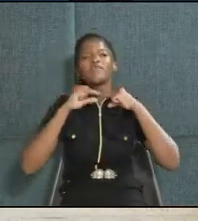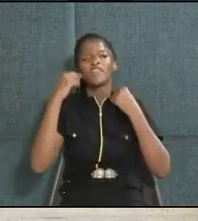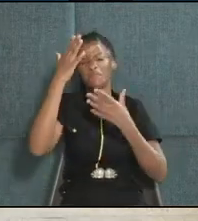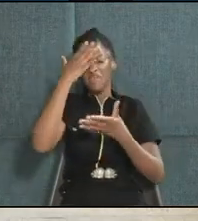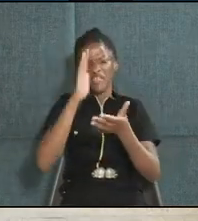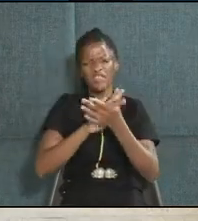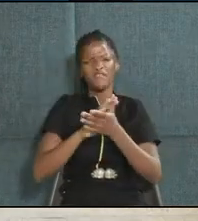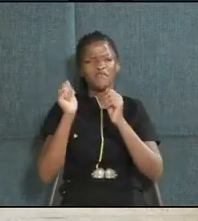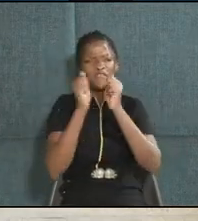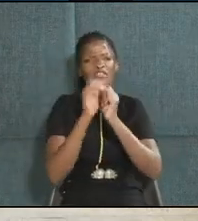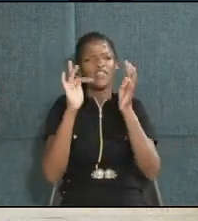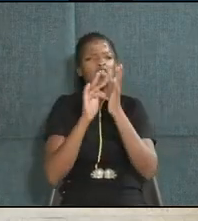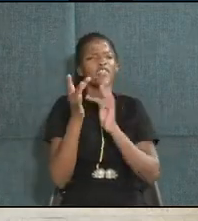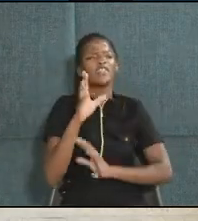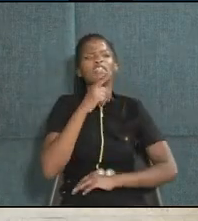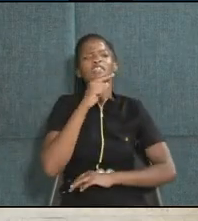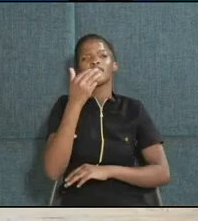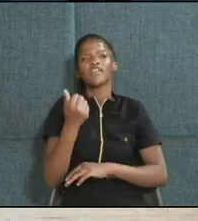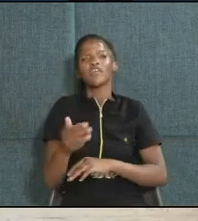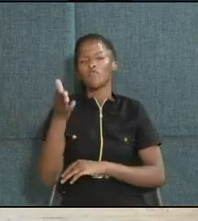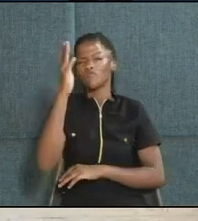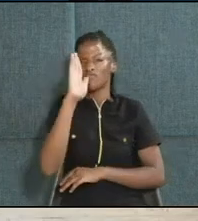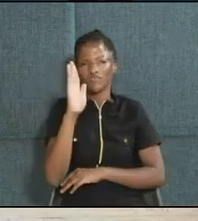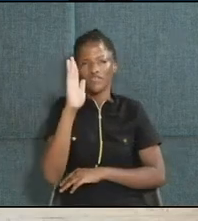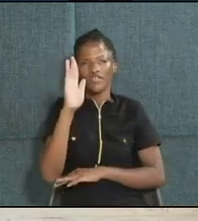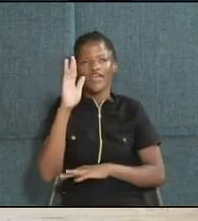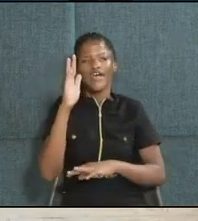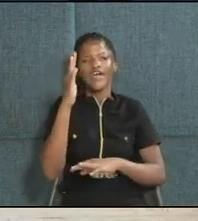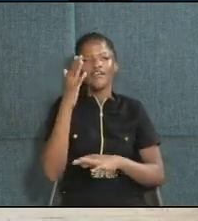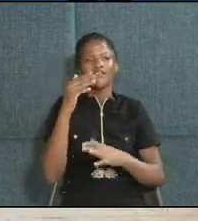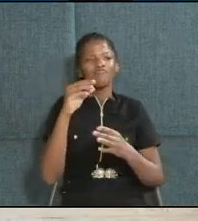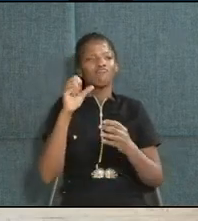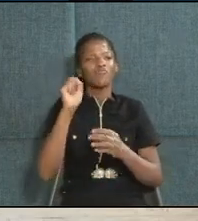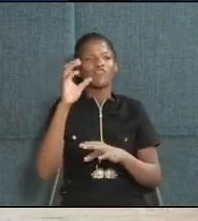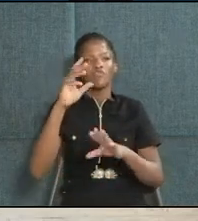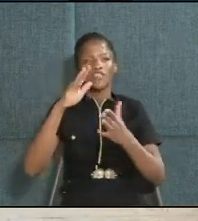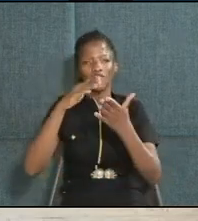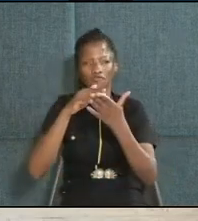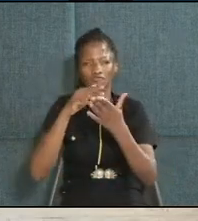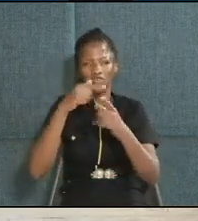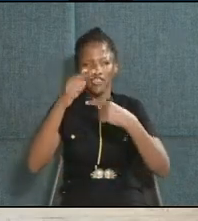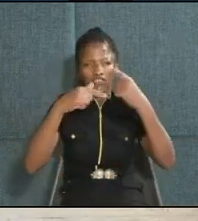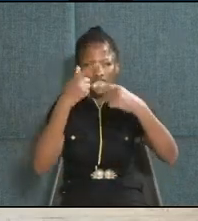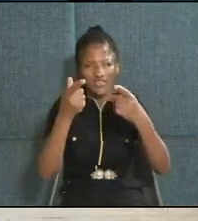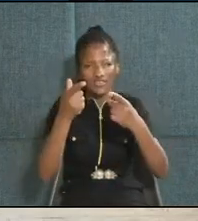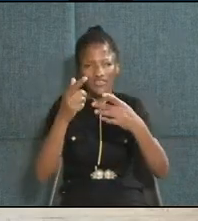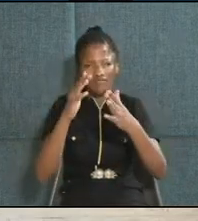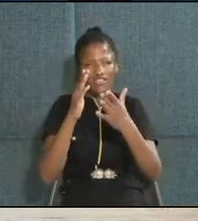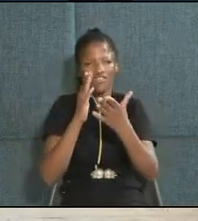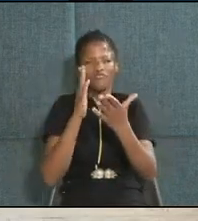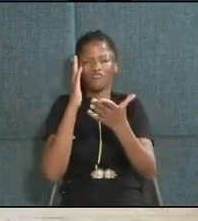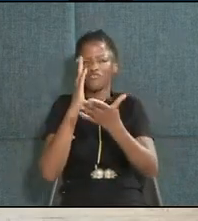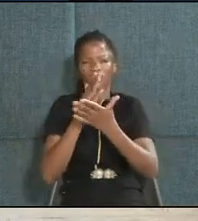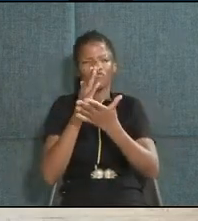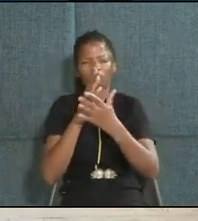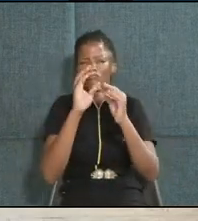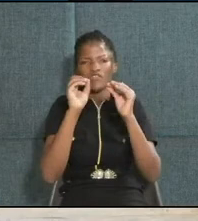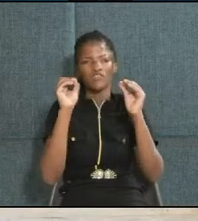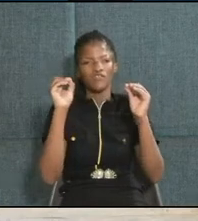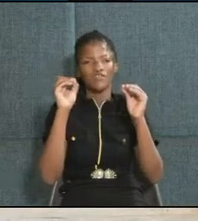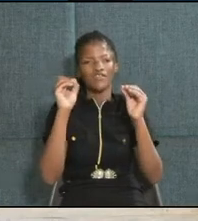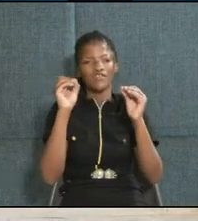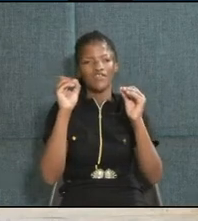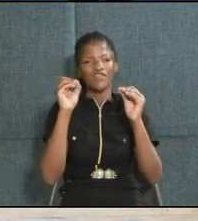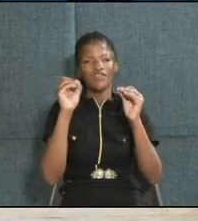believe Jesus was the Son of God. And so they went through the court and told them that it was not correct.